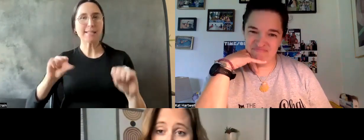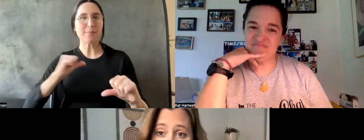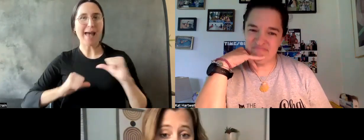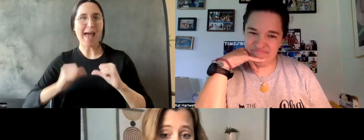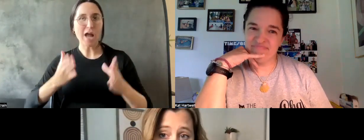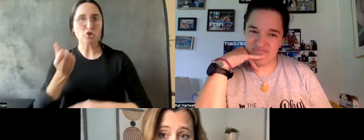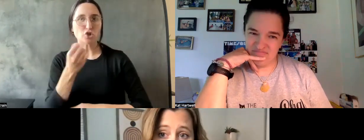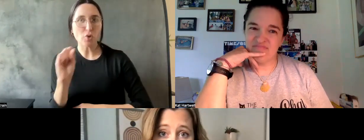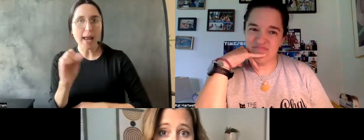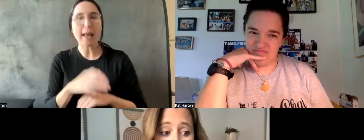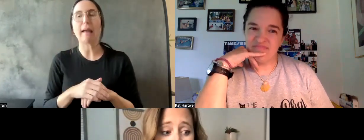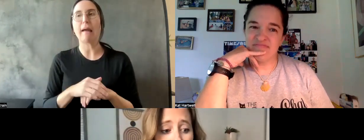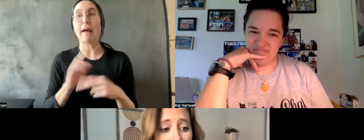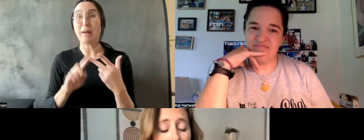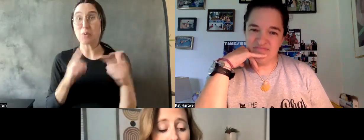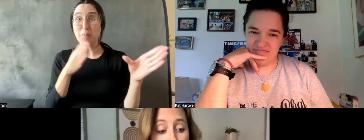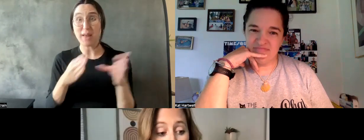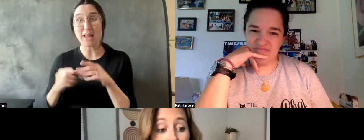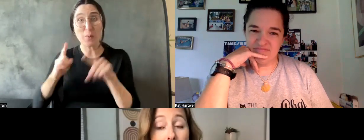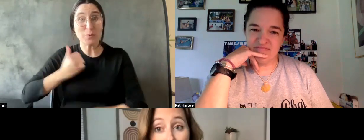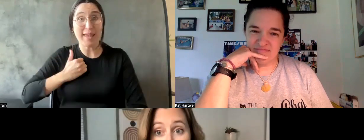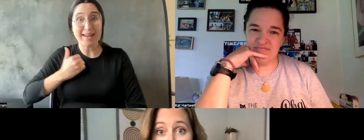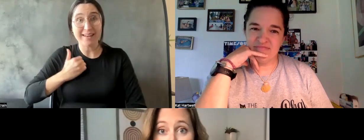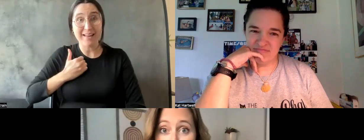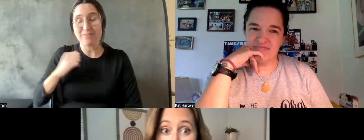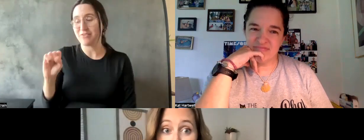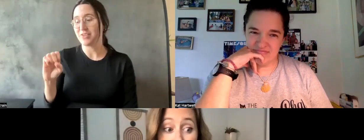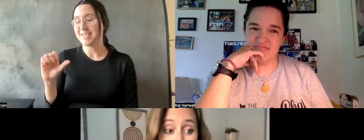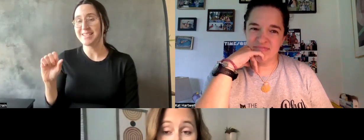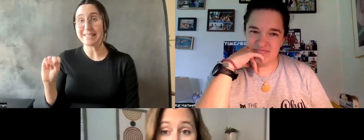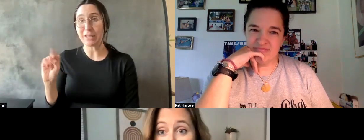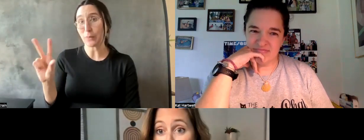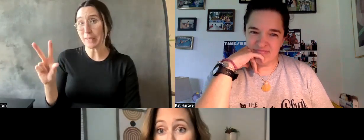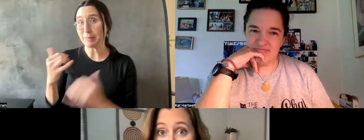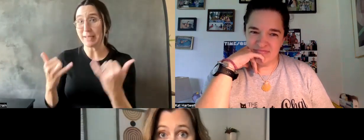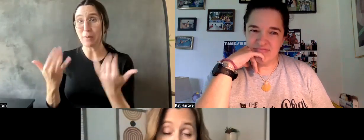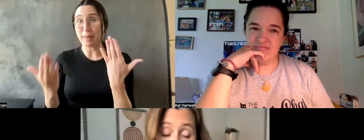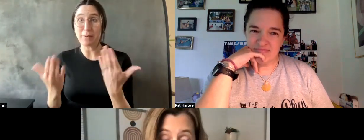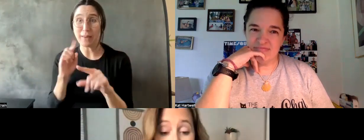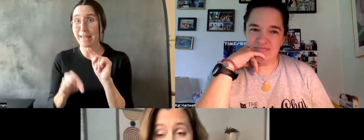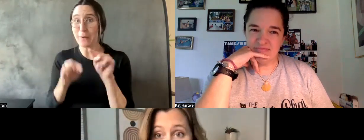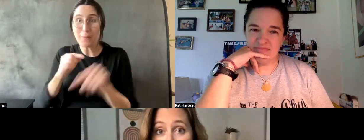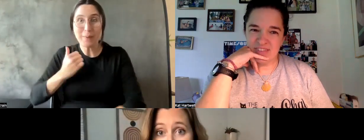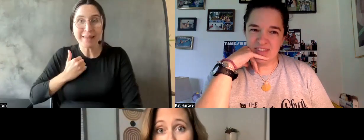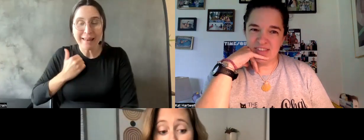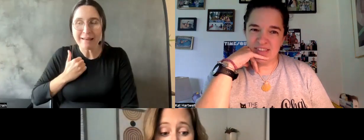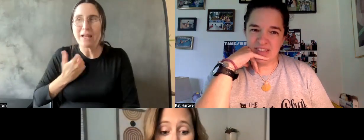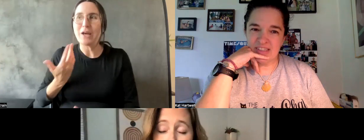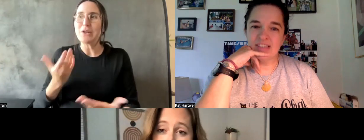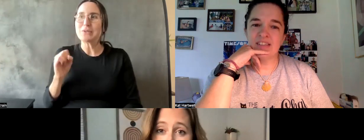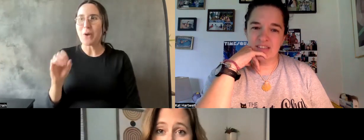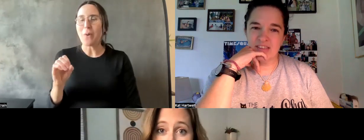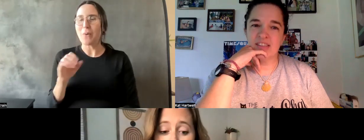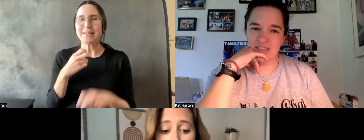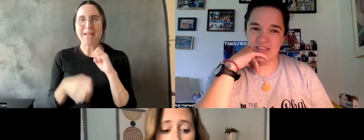3. I don't think that's happening now. But I am getting a lot of good feedback from Los Angeles. So I might go, probably will be going back to LA